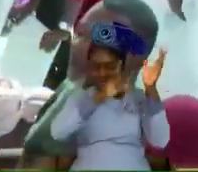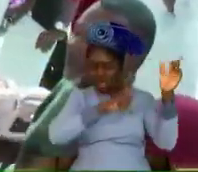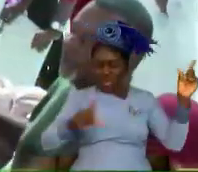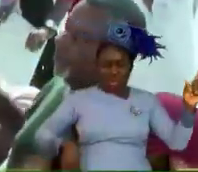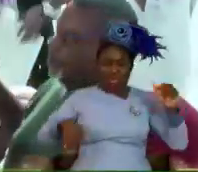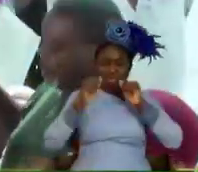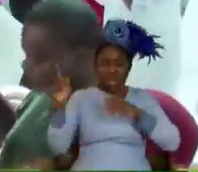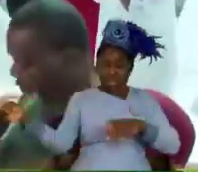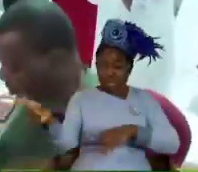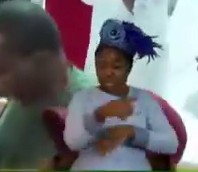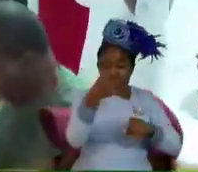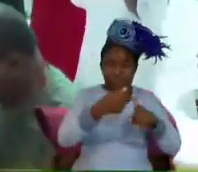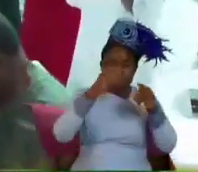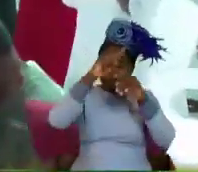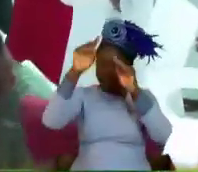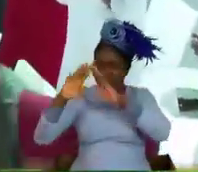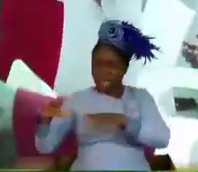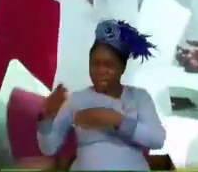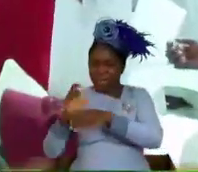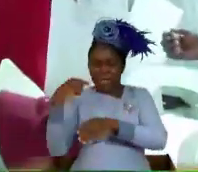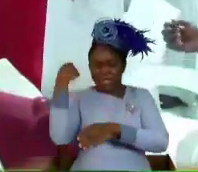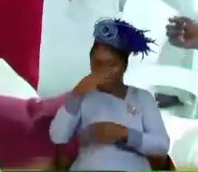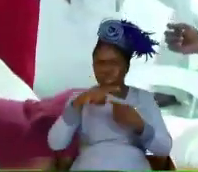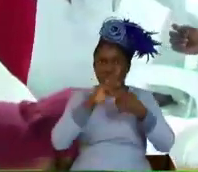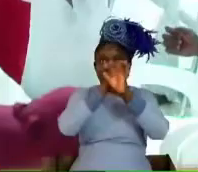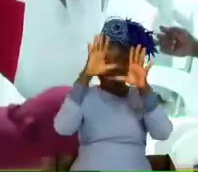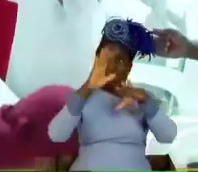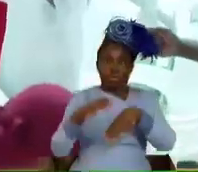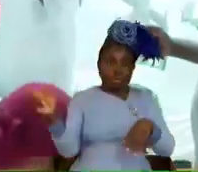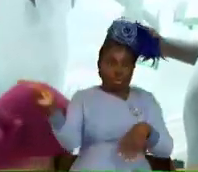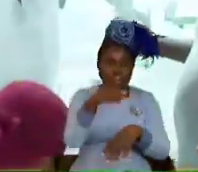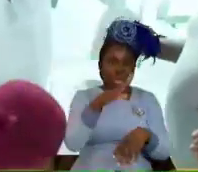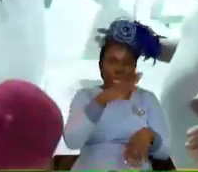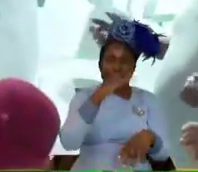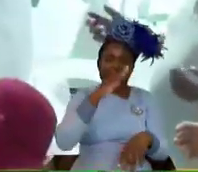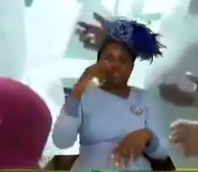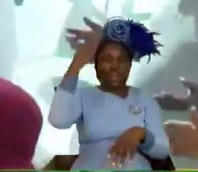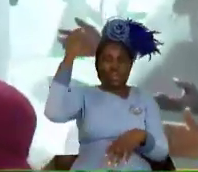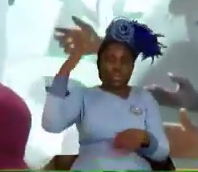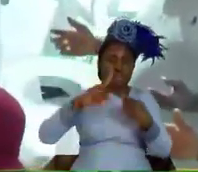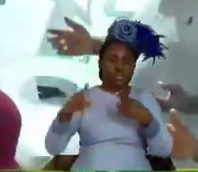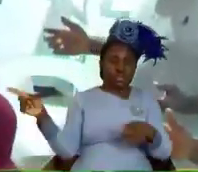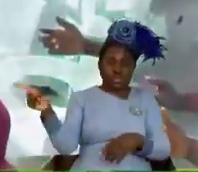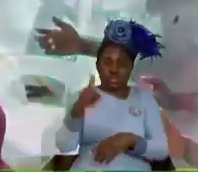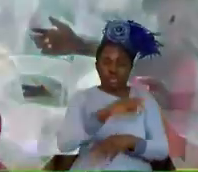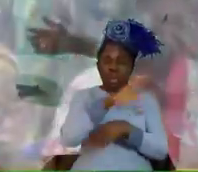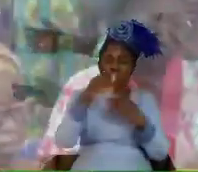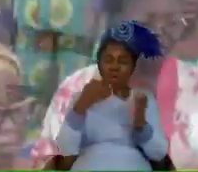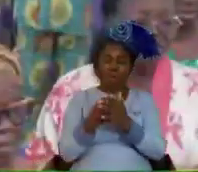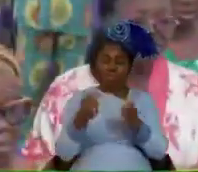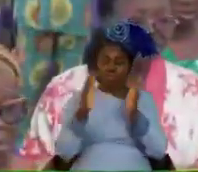Zion. Make his face shine upon you and be gracious unto you. All the prayer